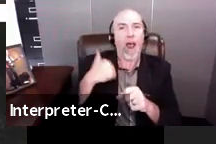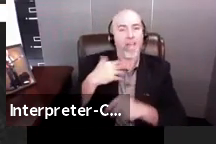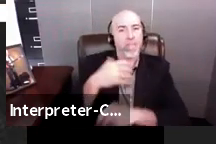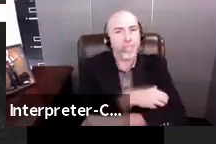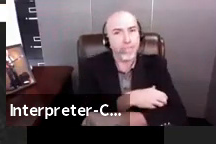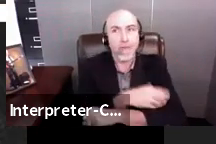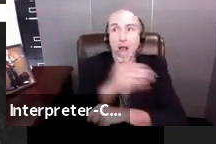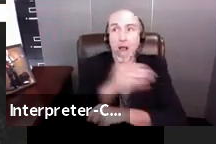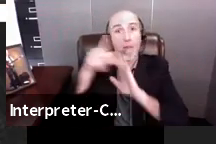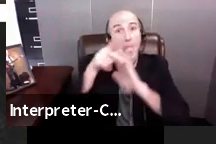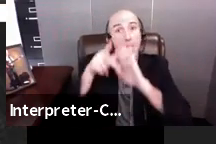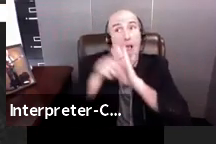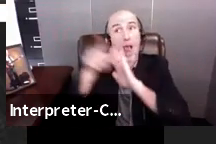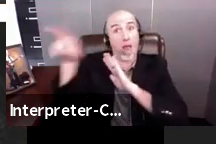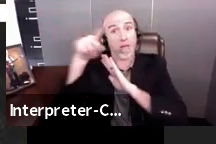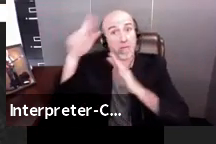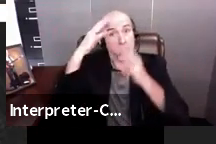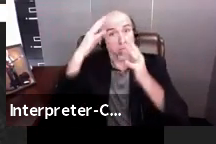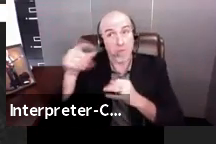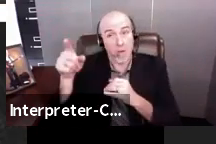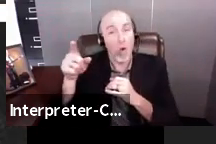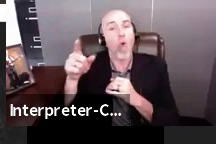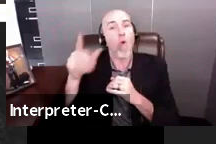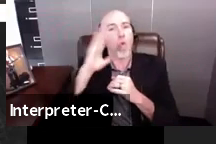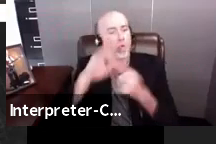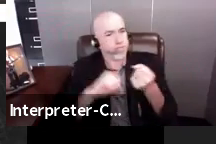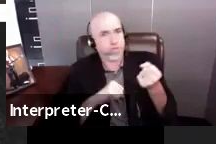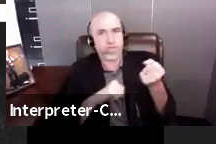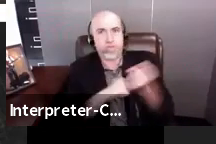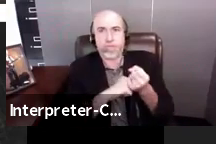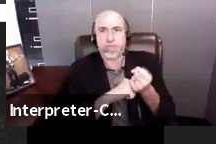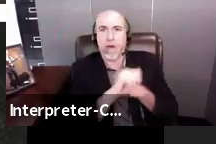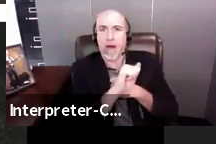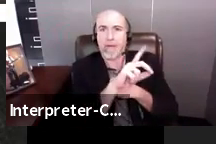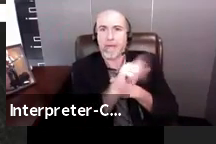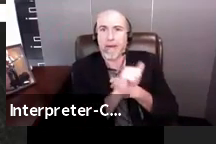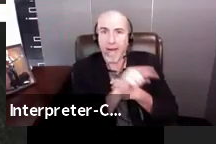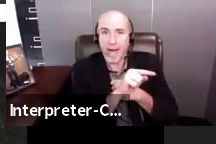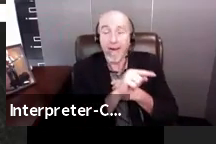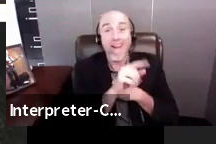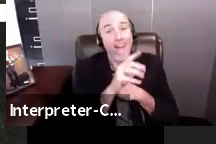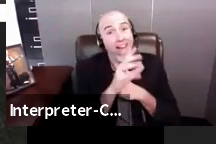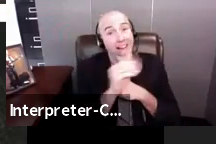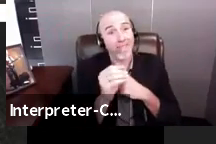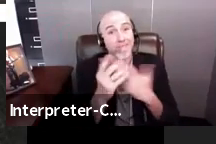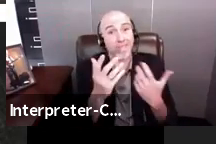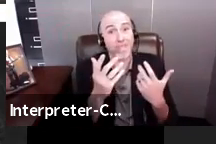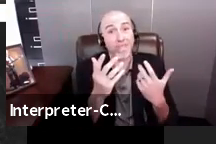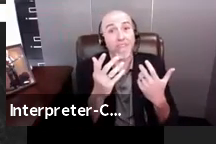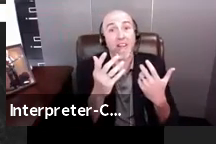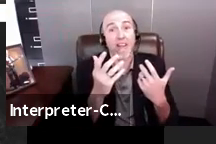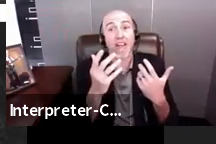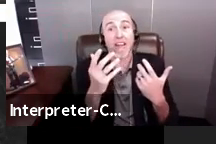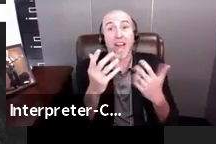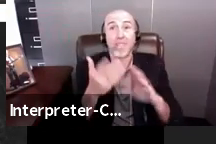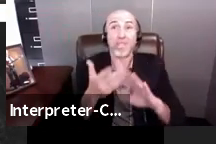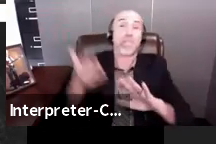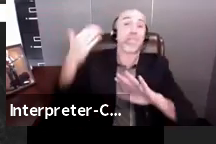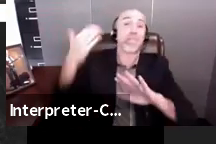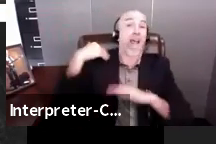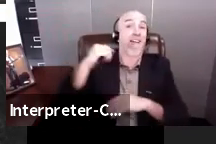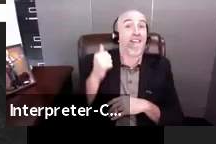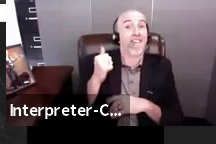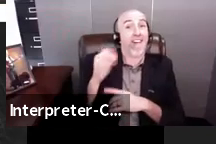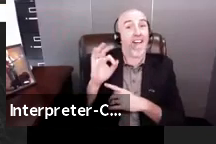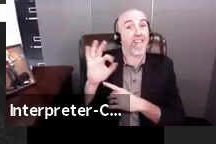policymakers that will support the ADA. And very much back in 1990 when